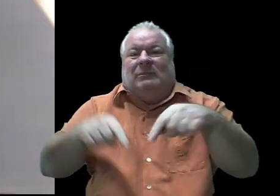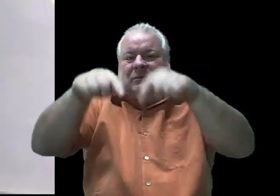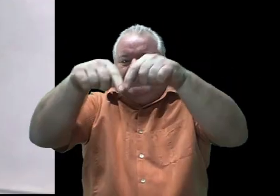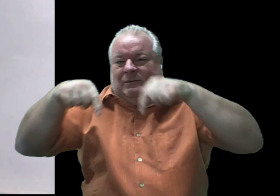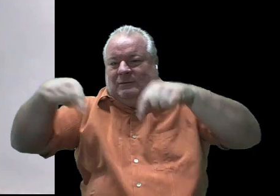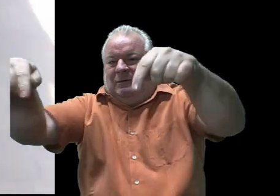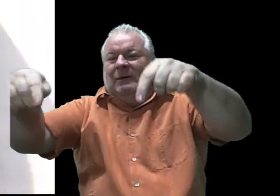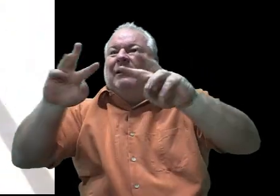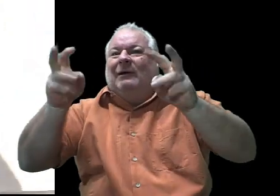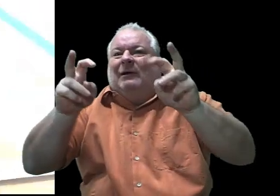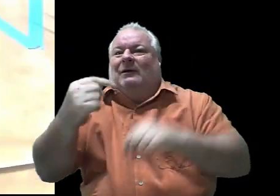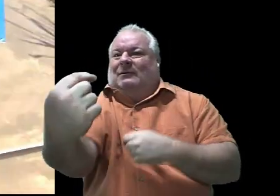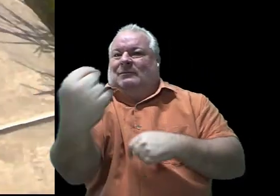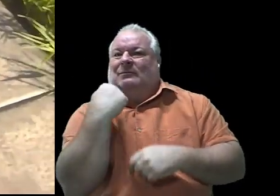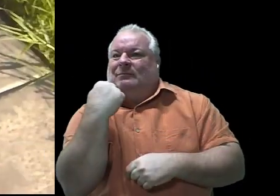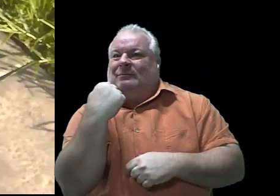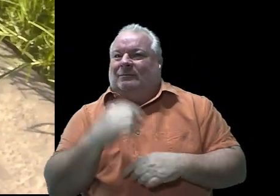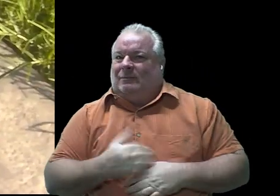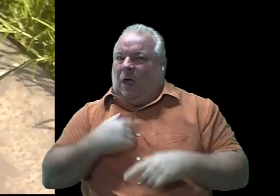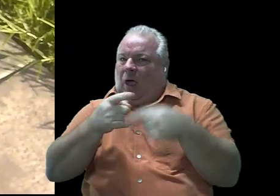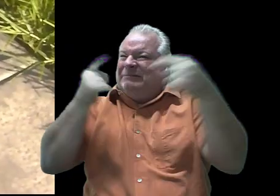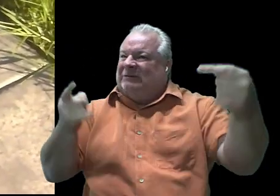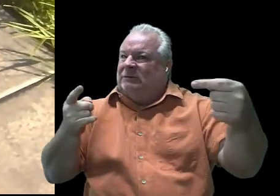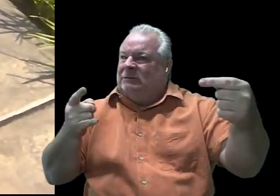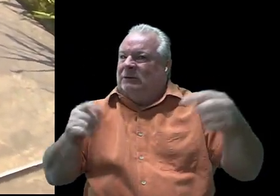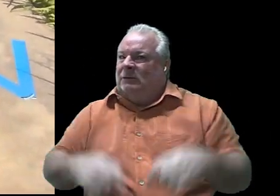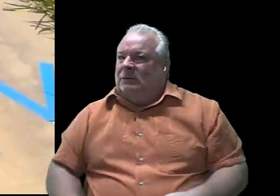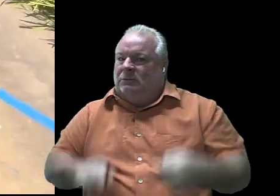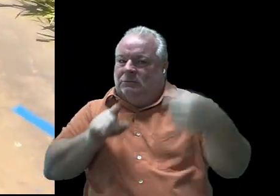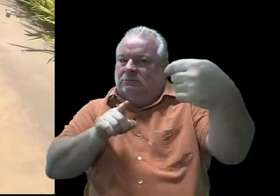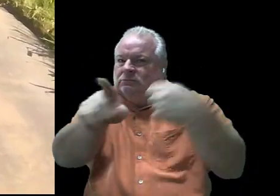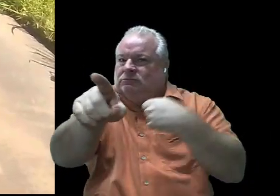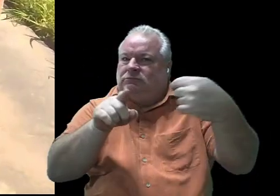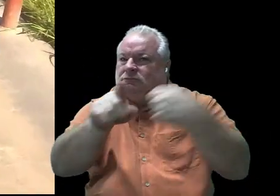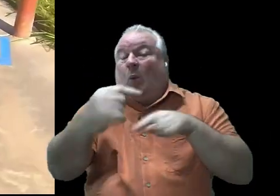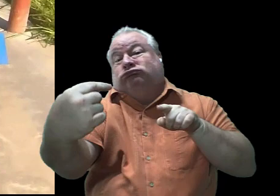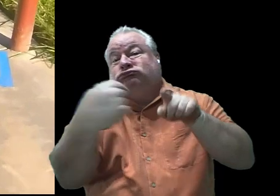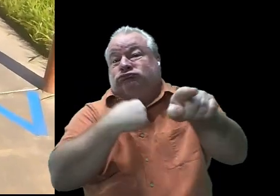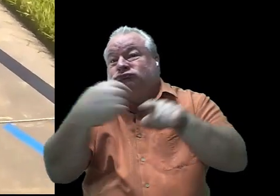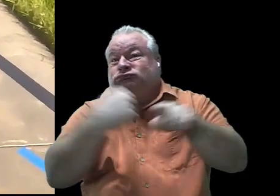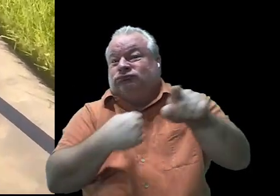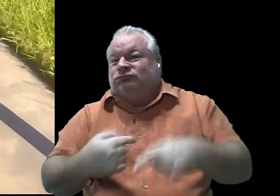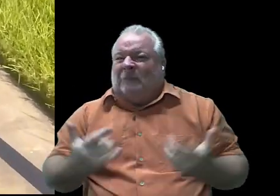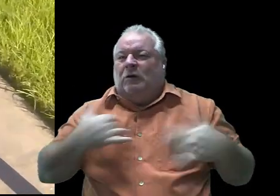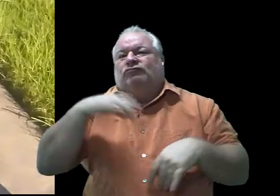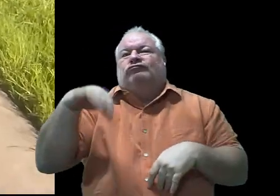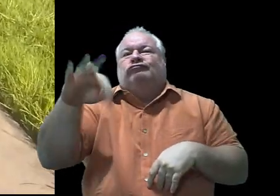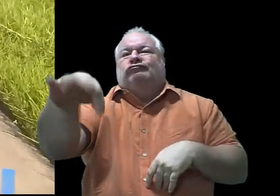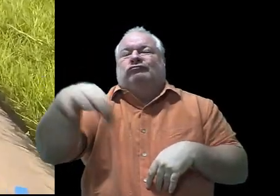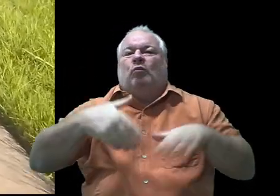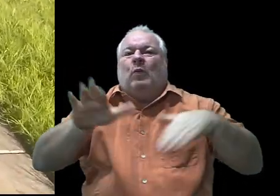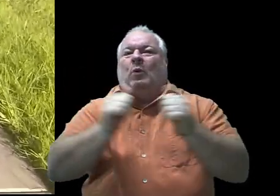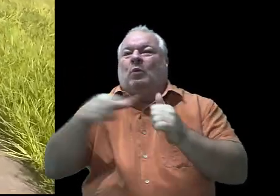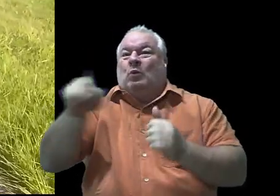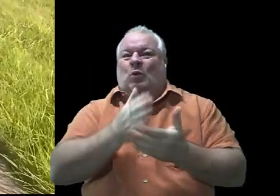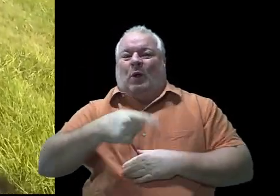direction and the other arrow is pointing the other direction. So let's just take a little walk here in